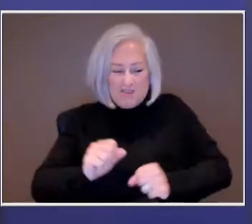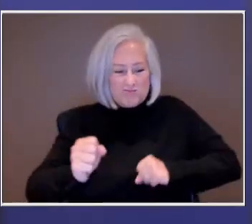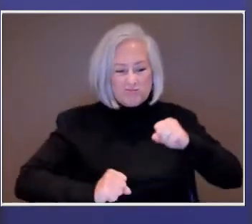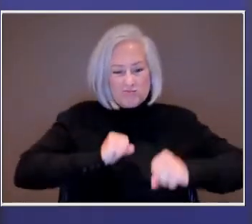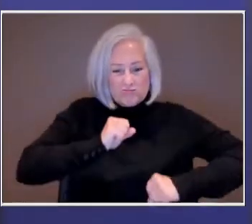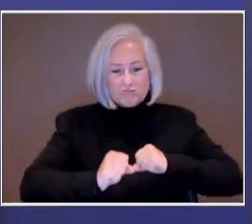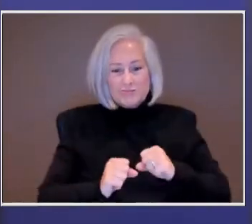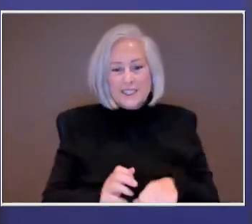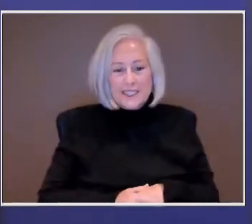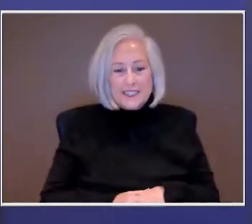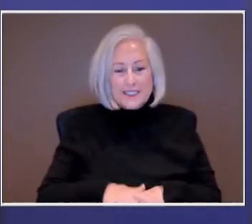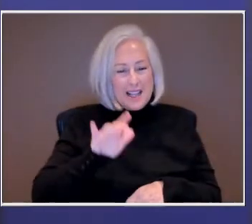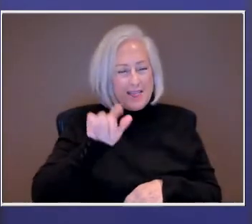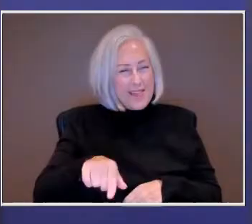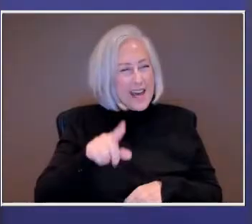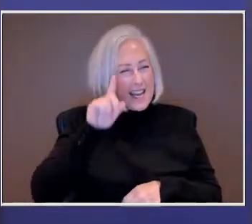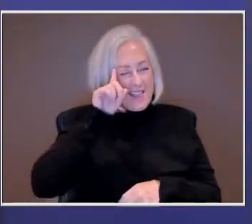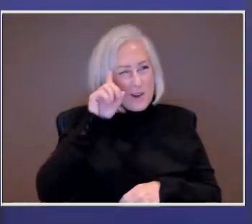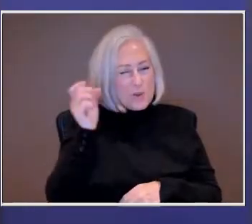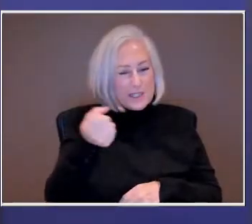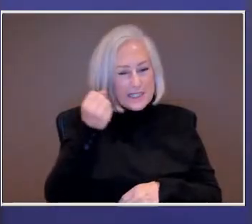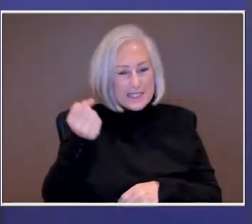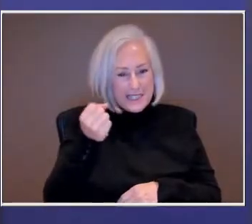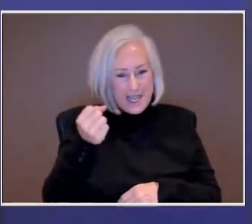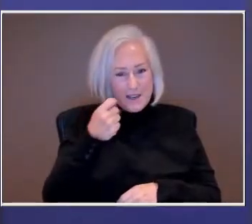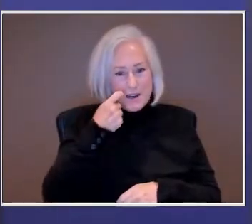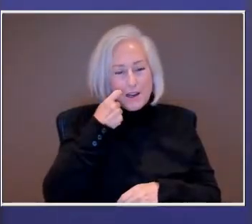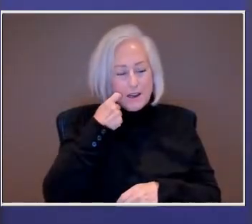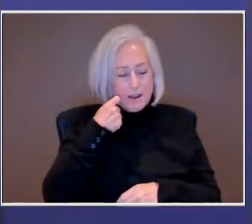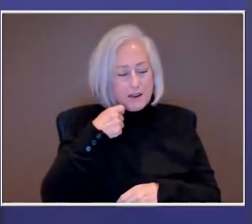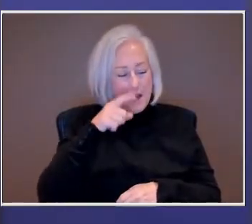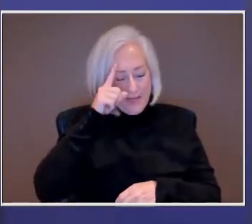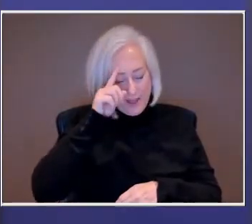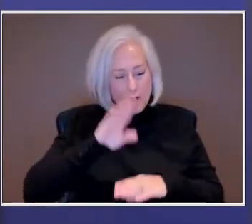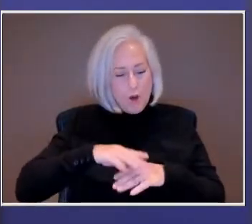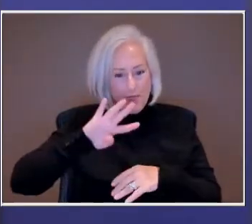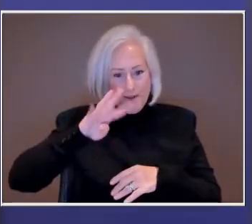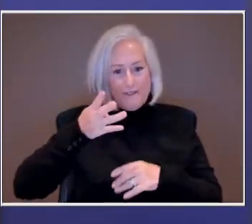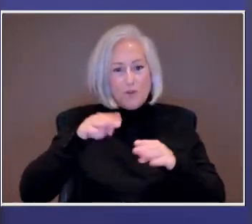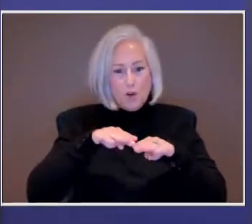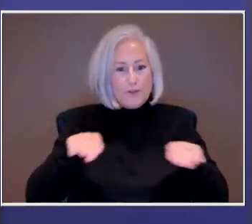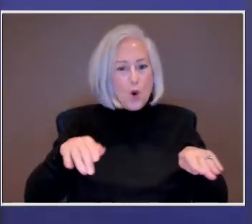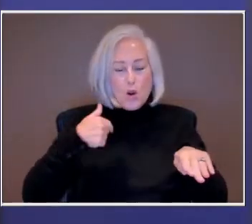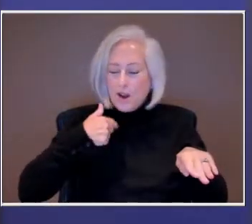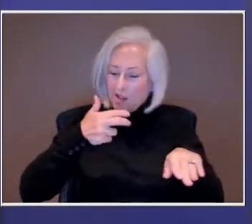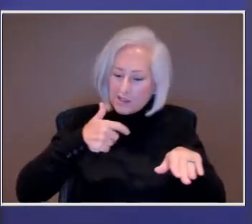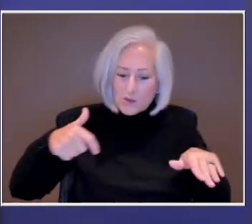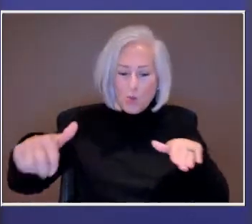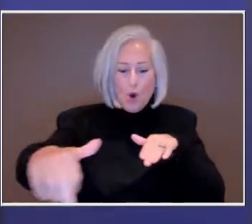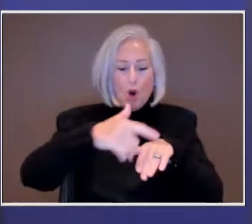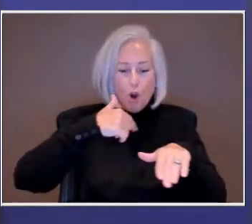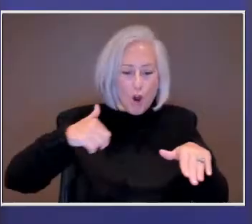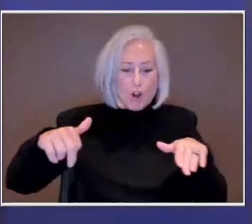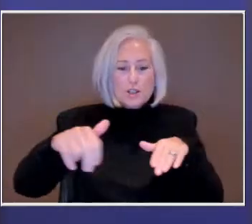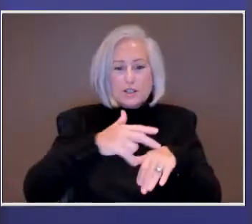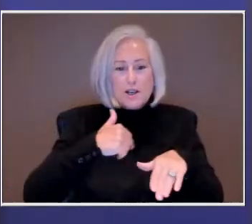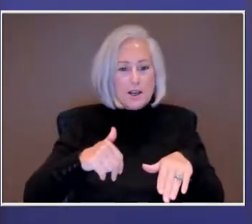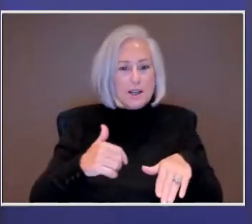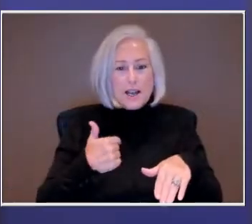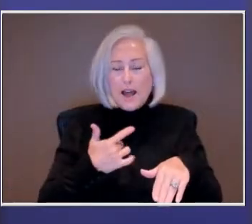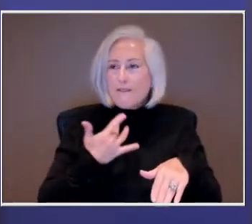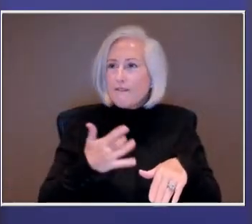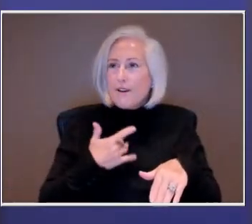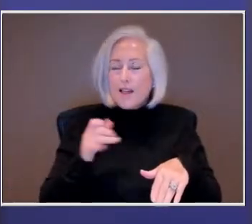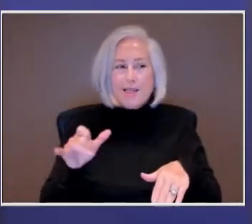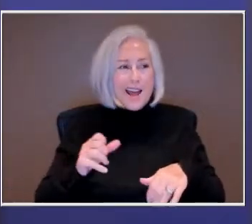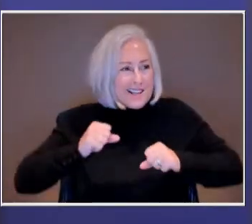back on the fourth floor, I think I was, and I went for a walk. And I was just like, I'm 4 back.